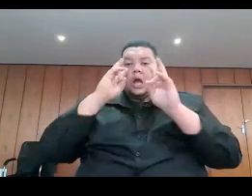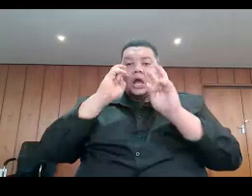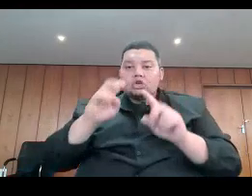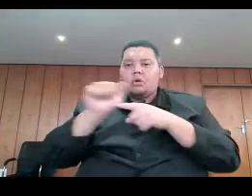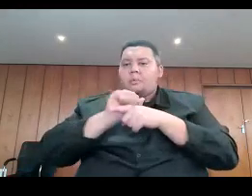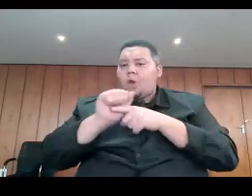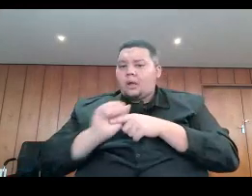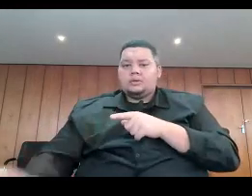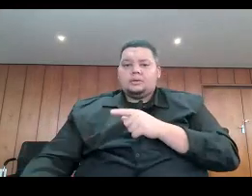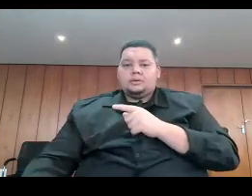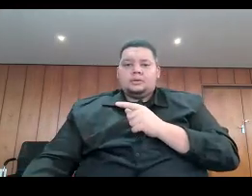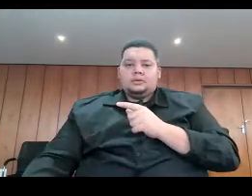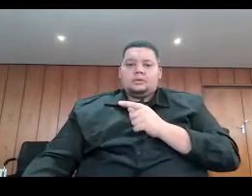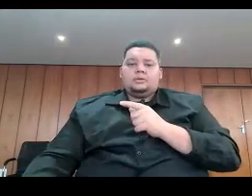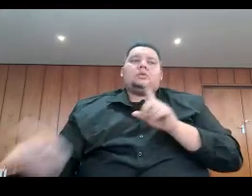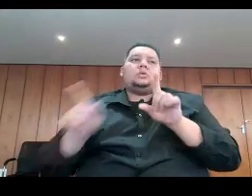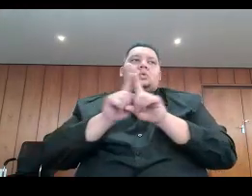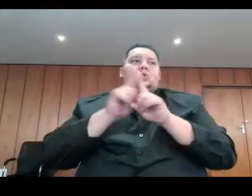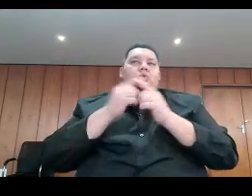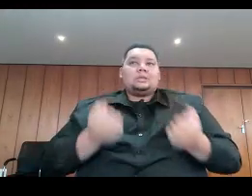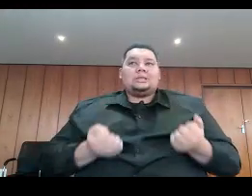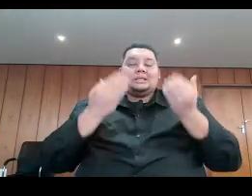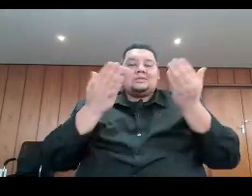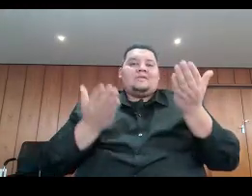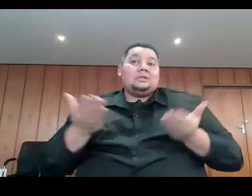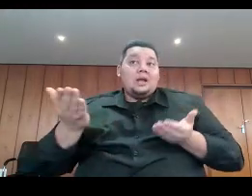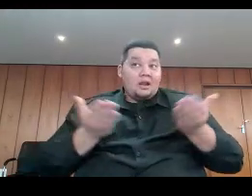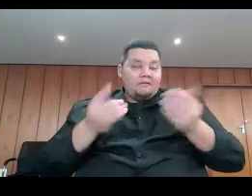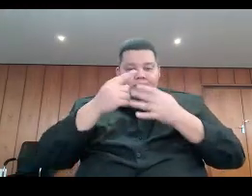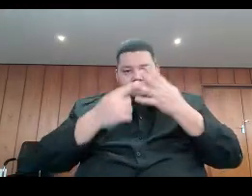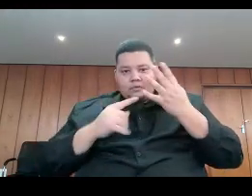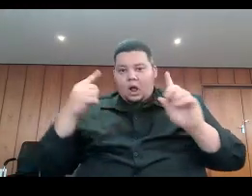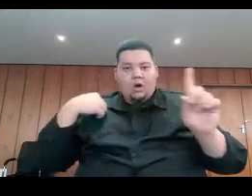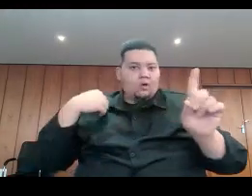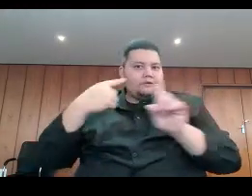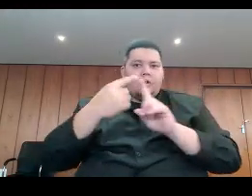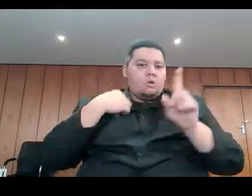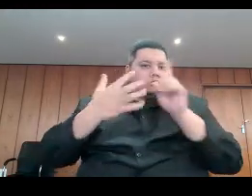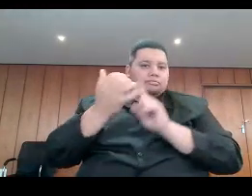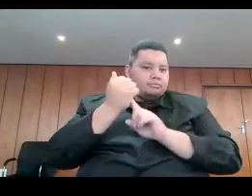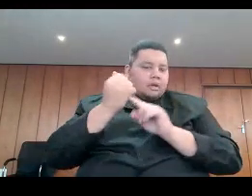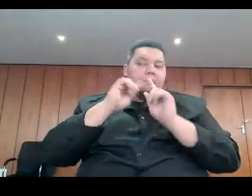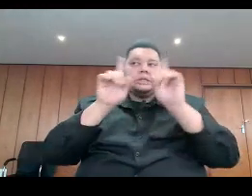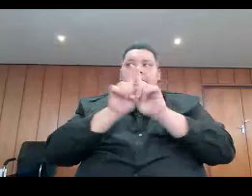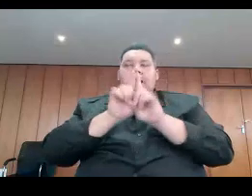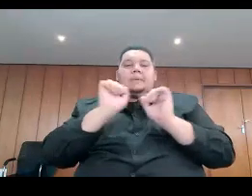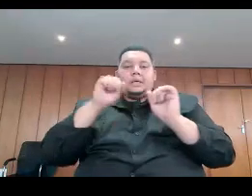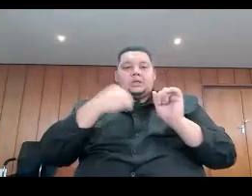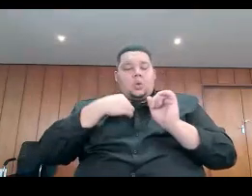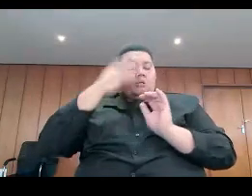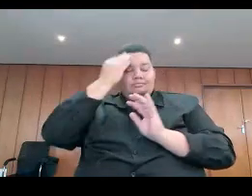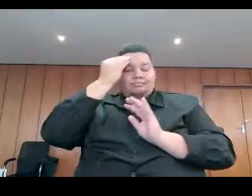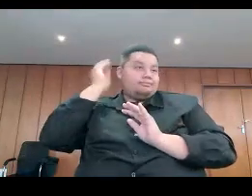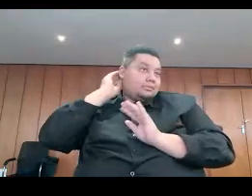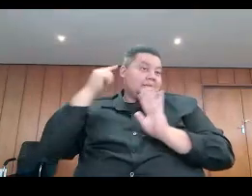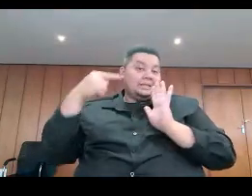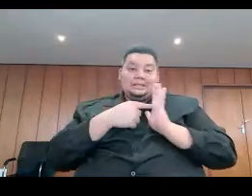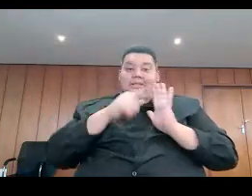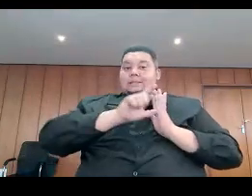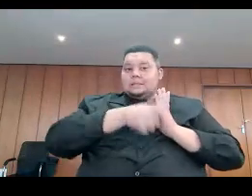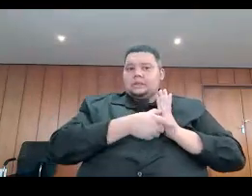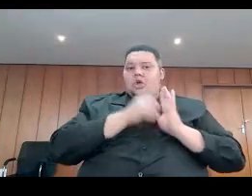and service delivery and things like that. And yet we do note that disability is a